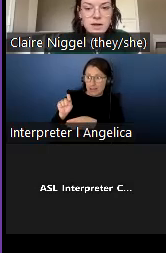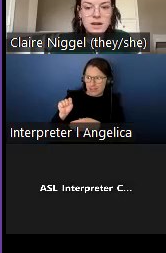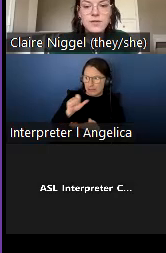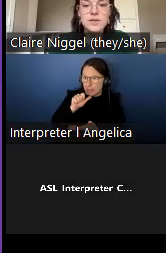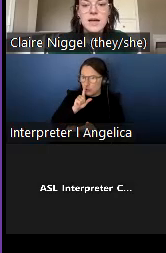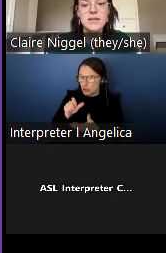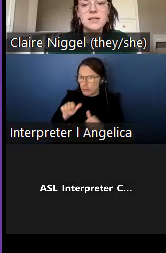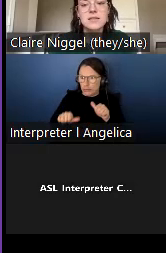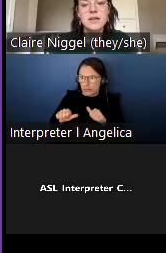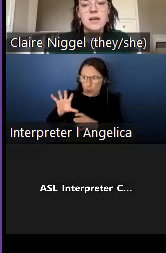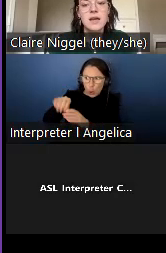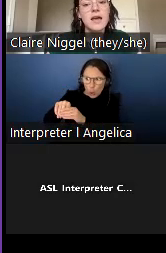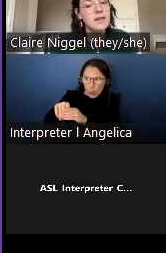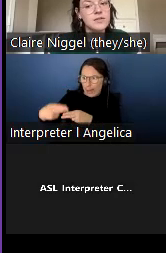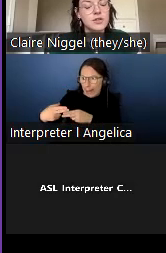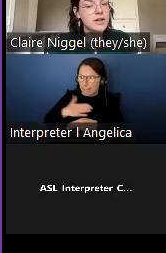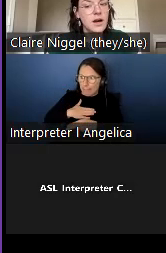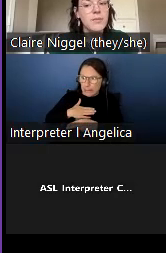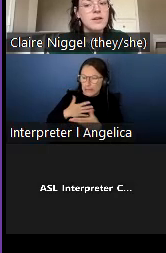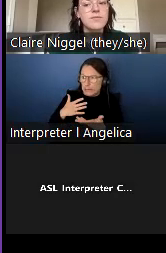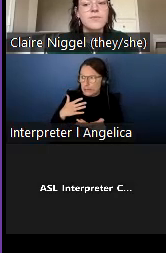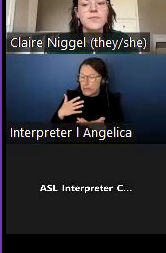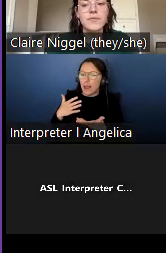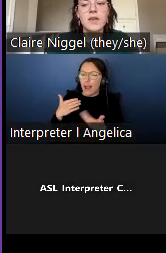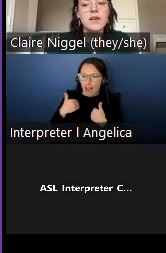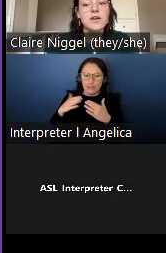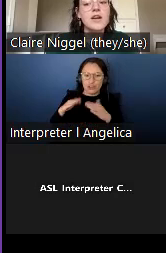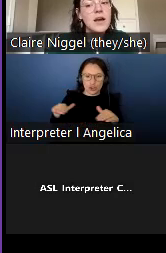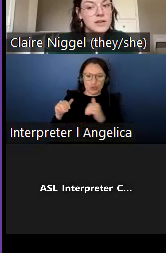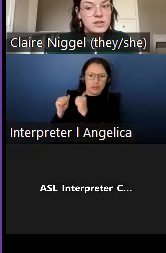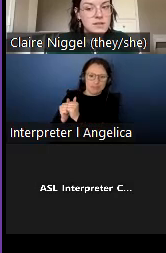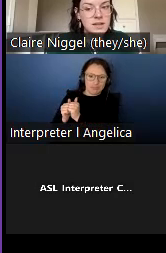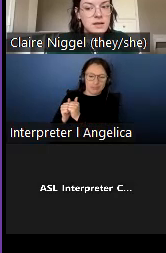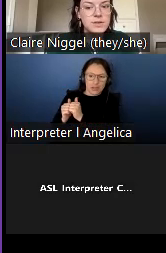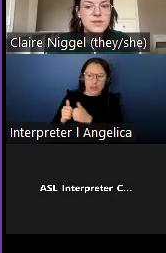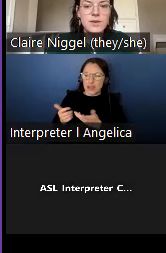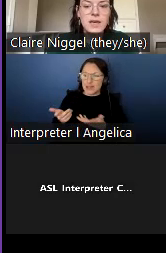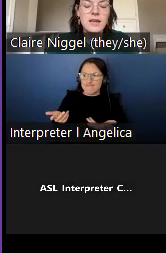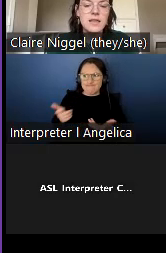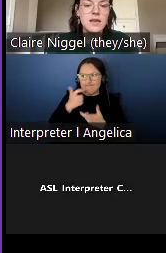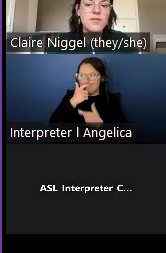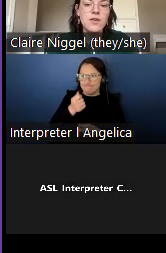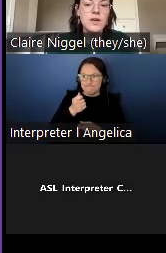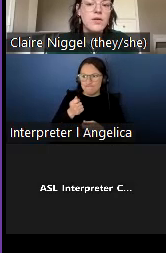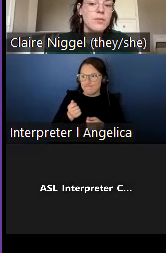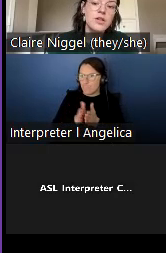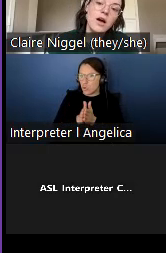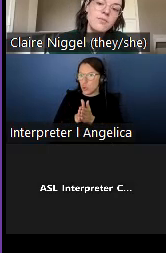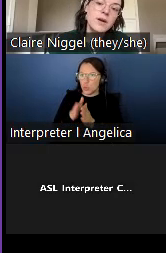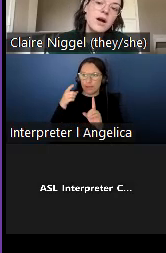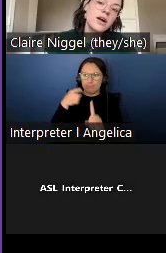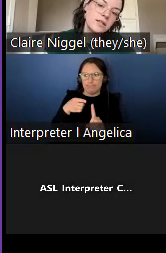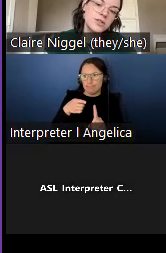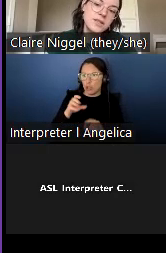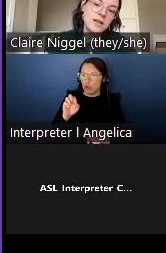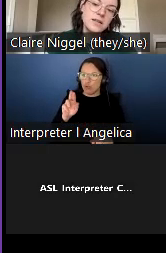included on any of those assets, and they have children in common. They're not interested in pursuing anything involving criminal law,